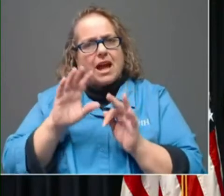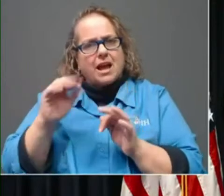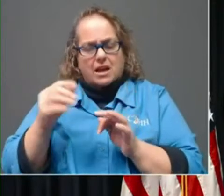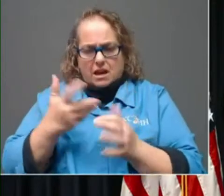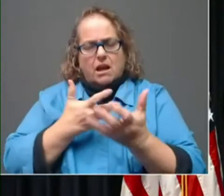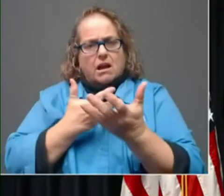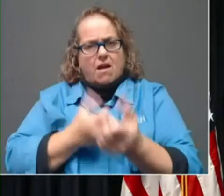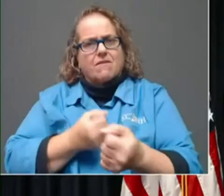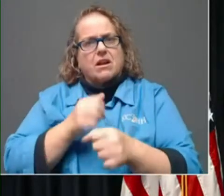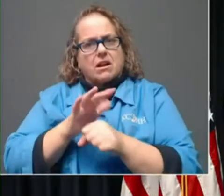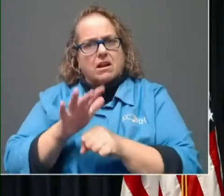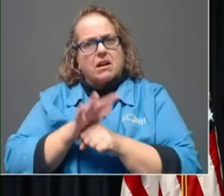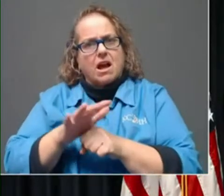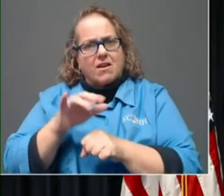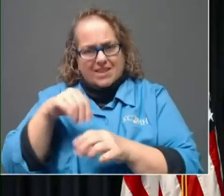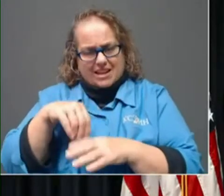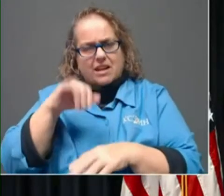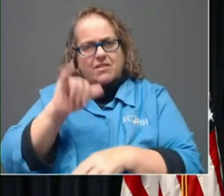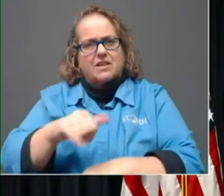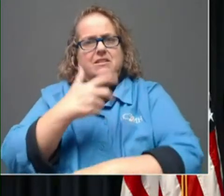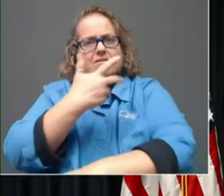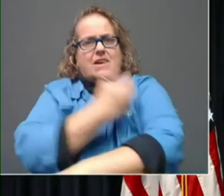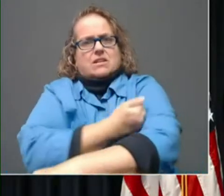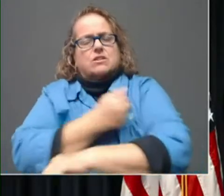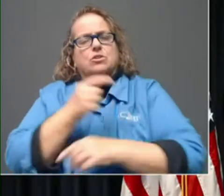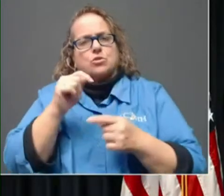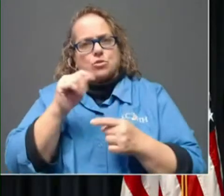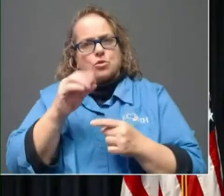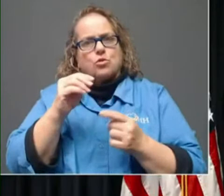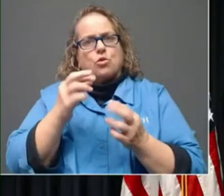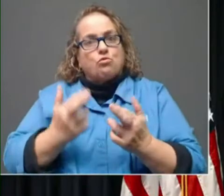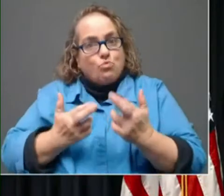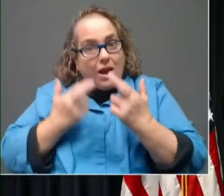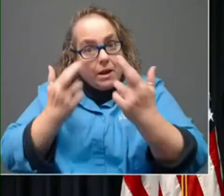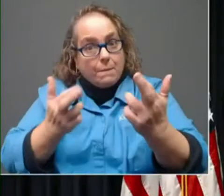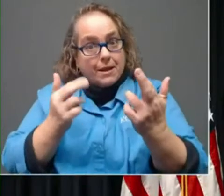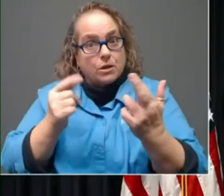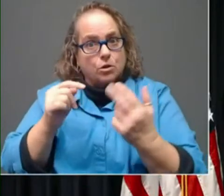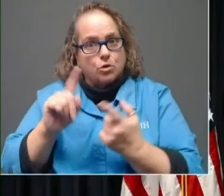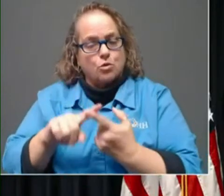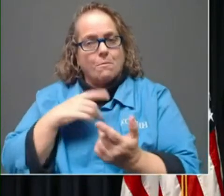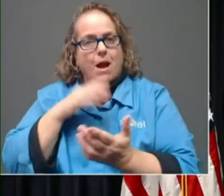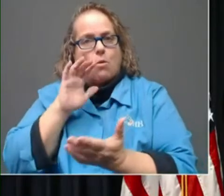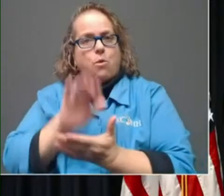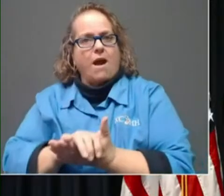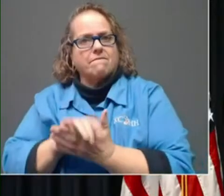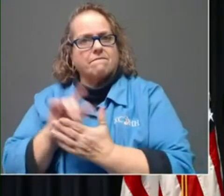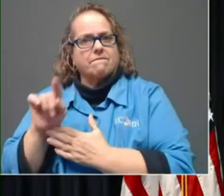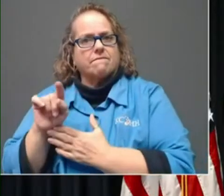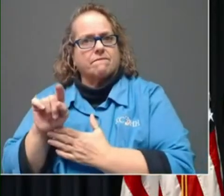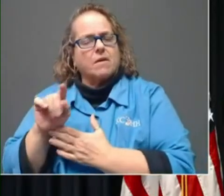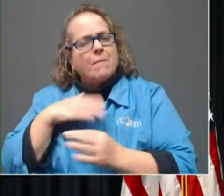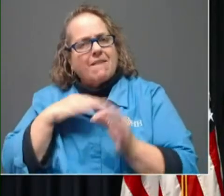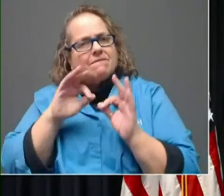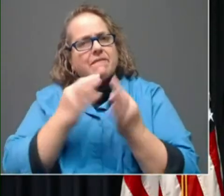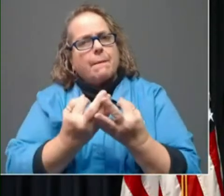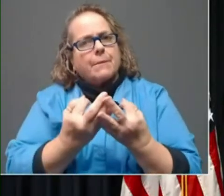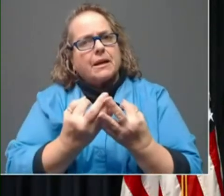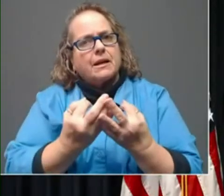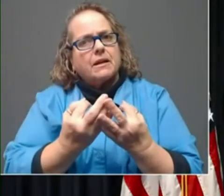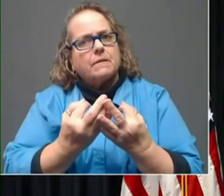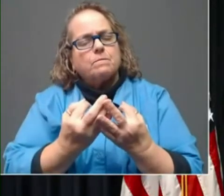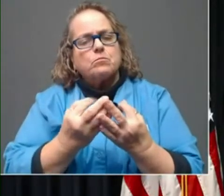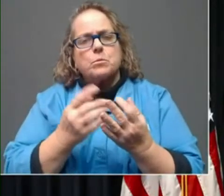enough in this vaccine to recommend it to her. I recommend this to my family. I recommend this